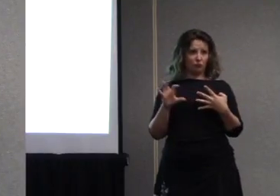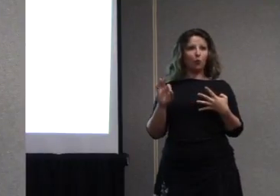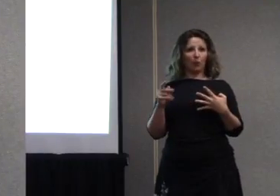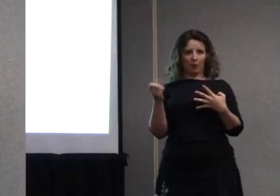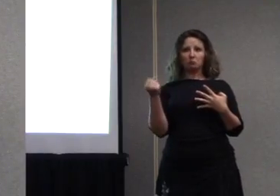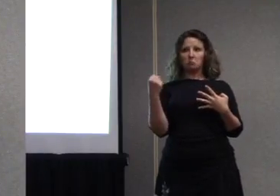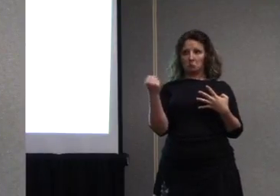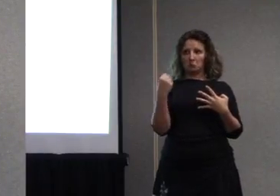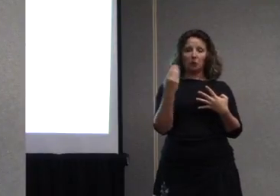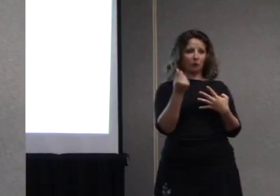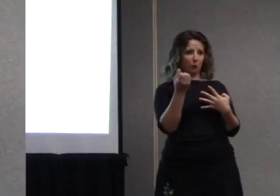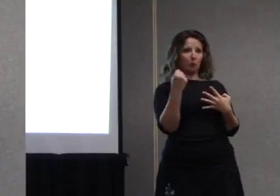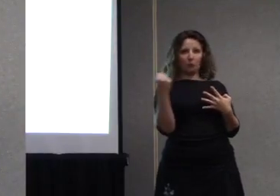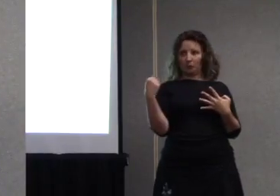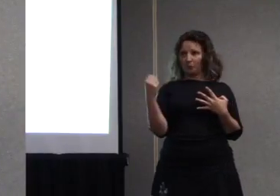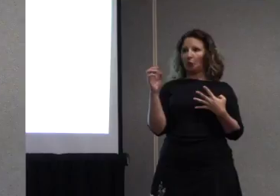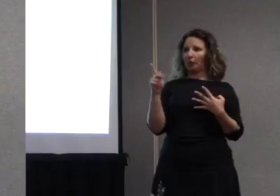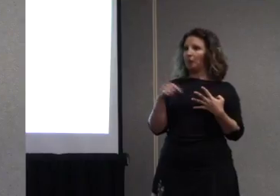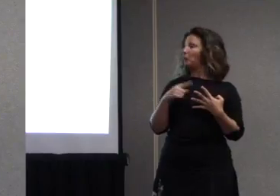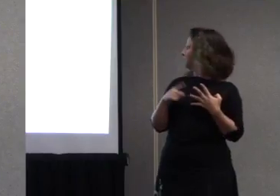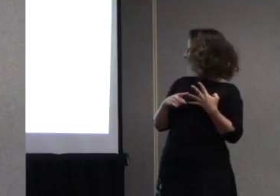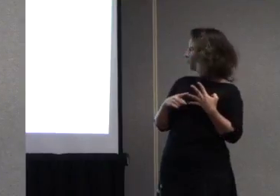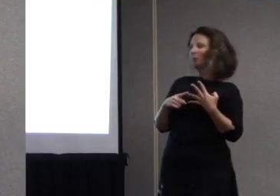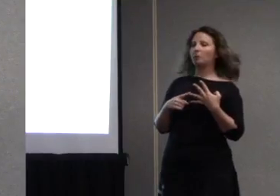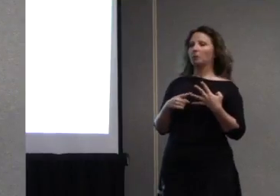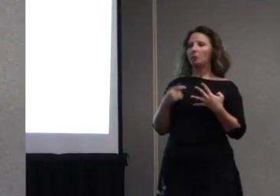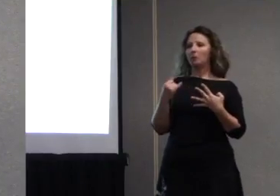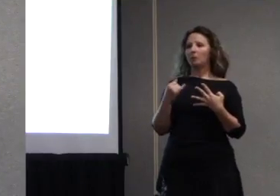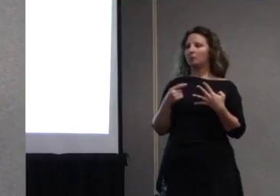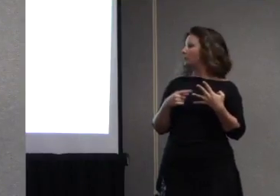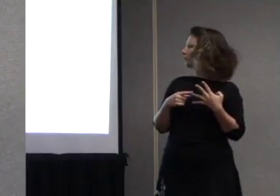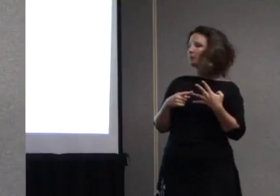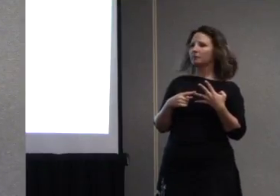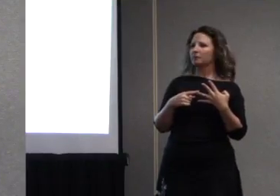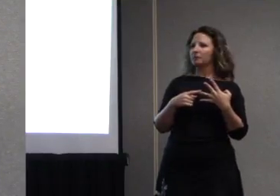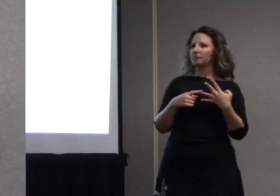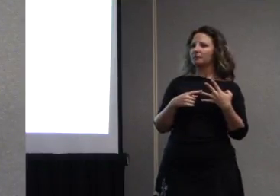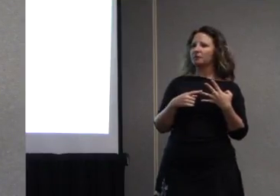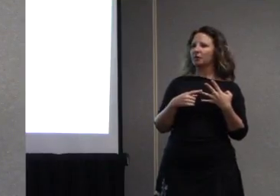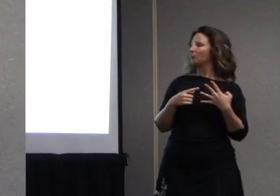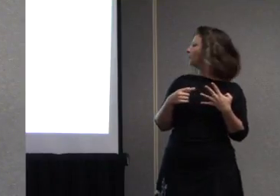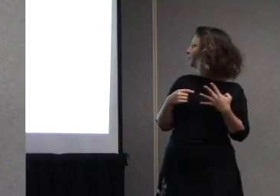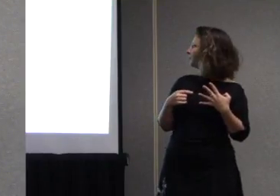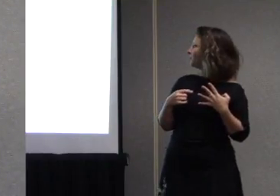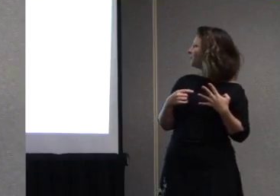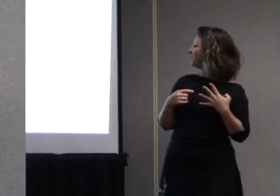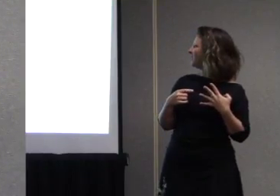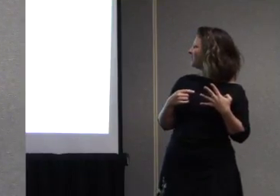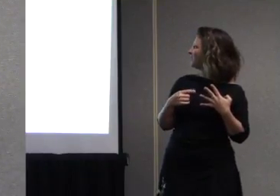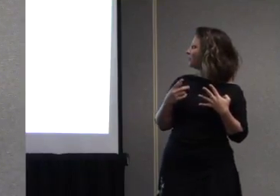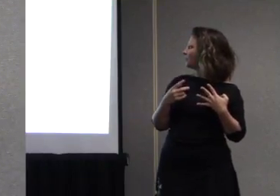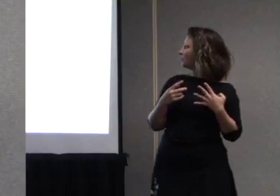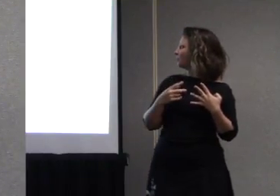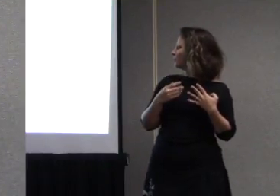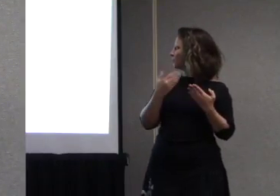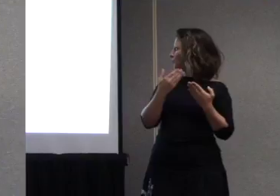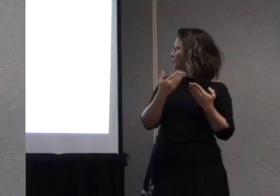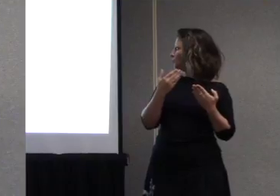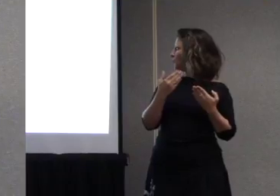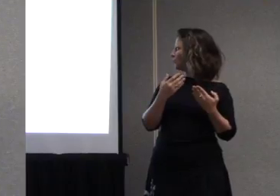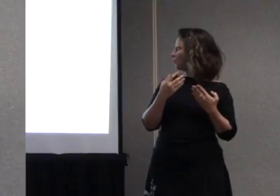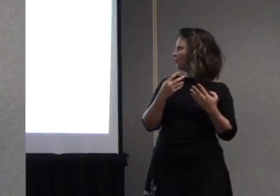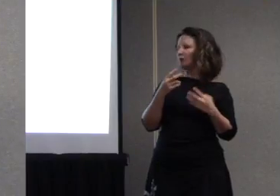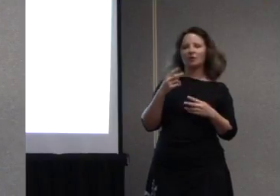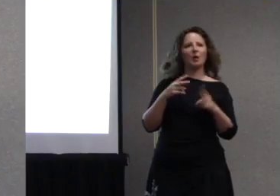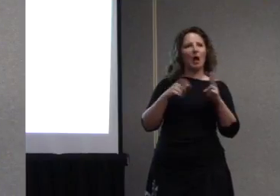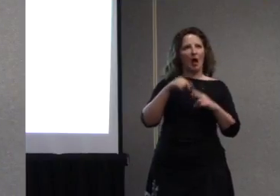Okay? Okay, got a few like that. Proofread records or forms. you look editor forms. I remember,